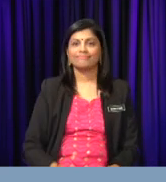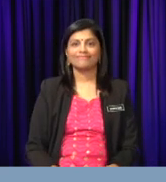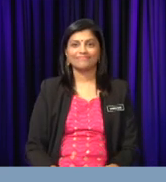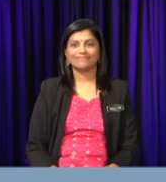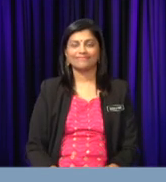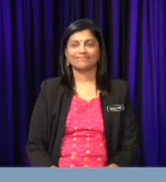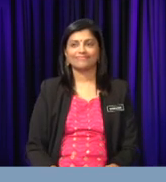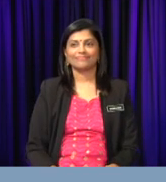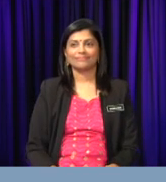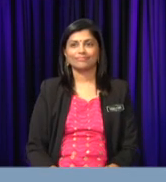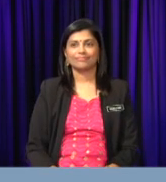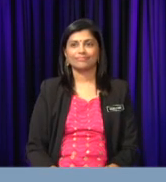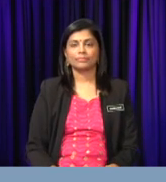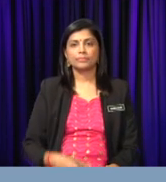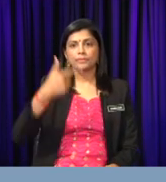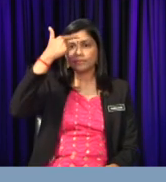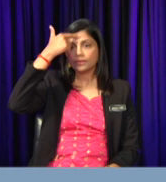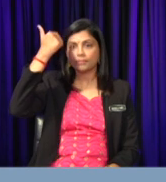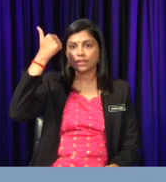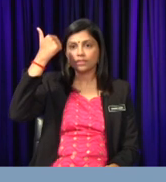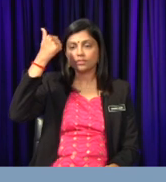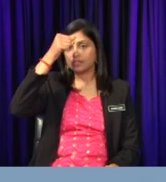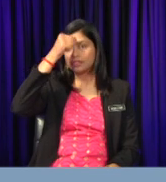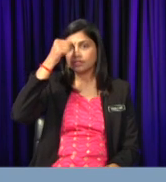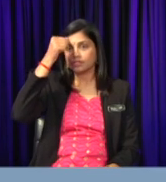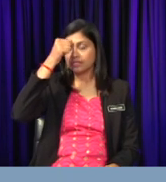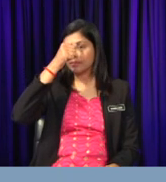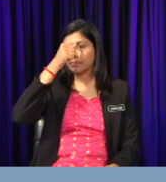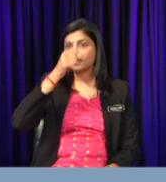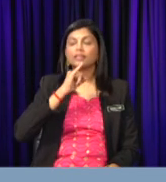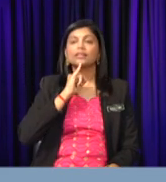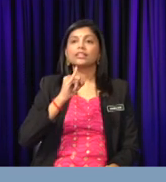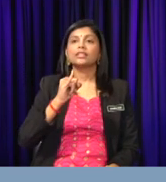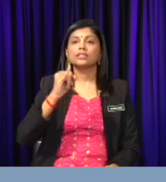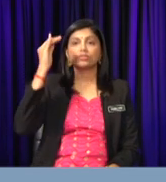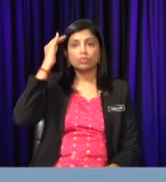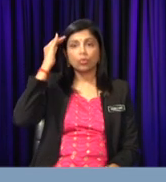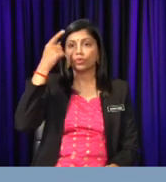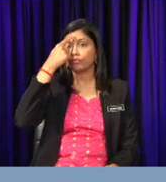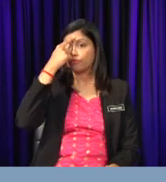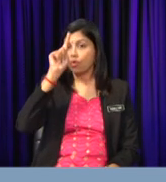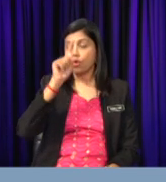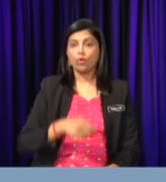Why I would like to go to Japan is because Japan is well known for